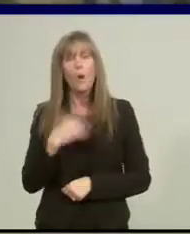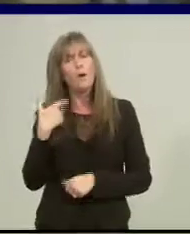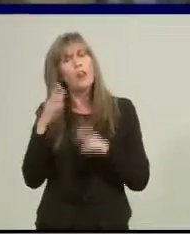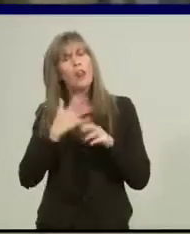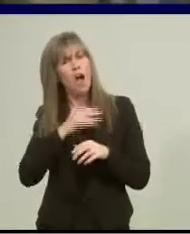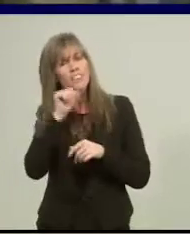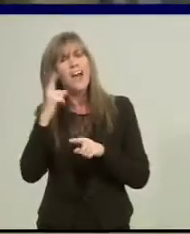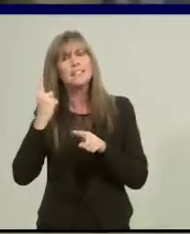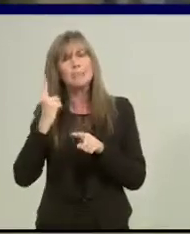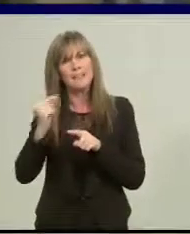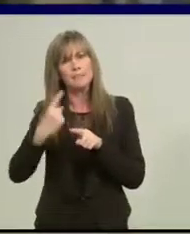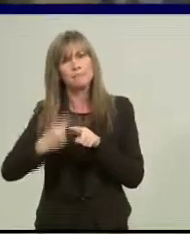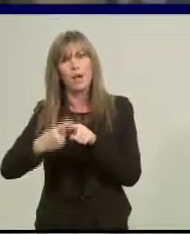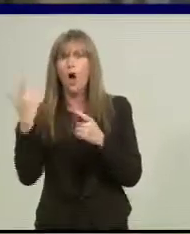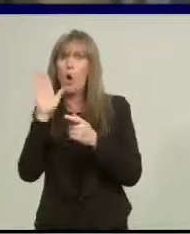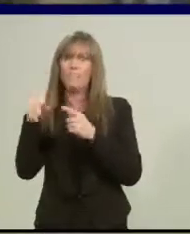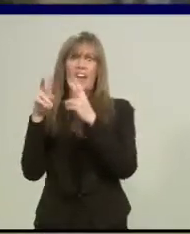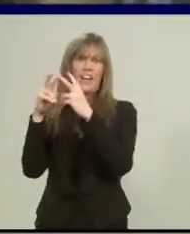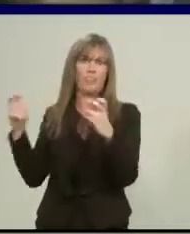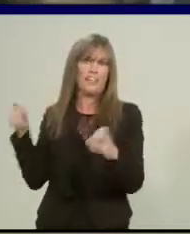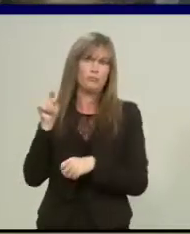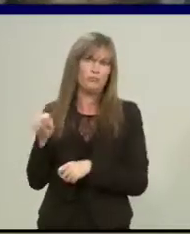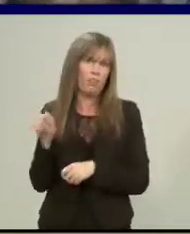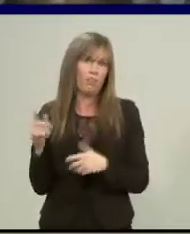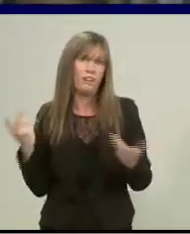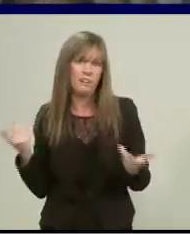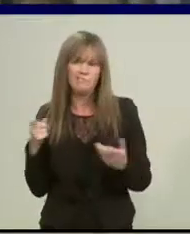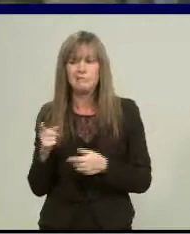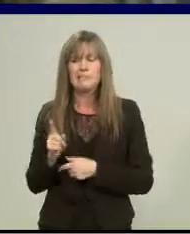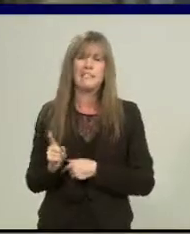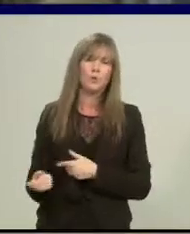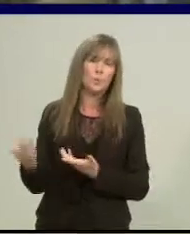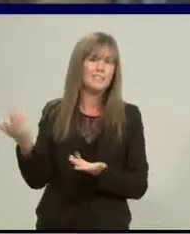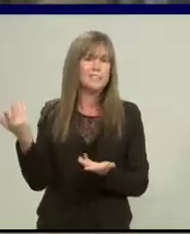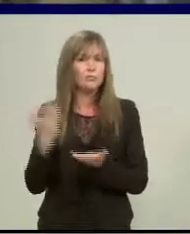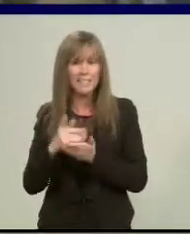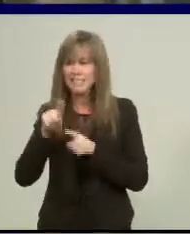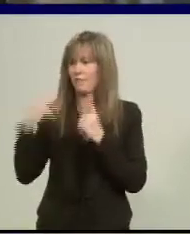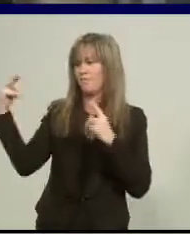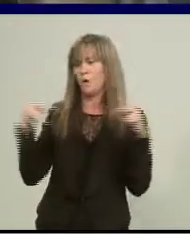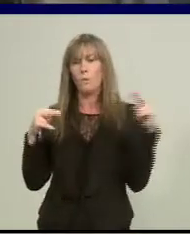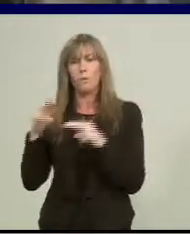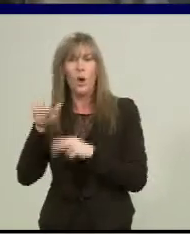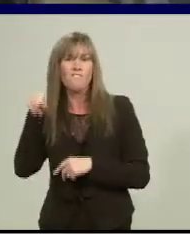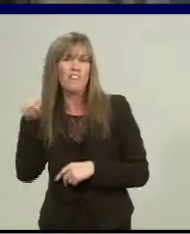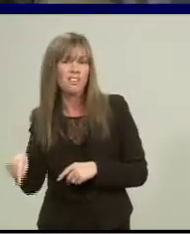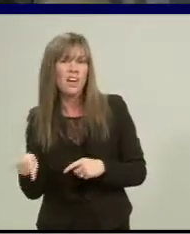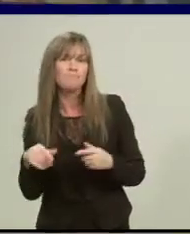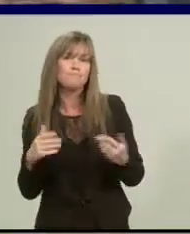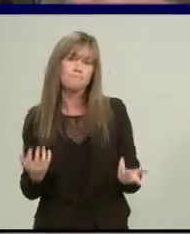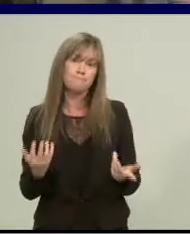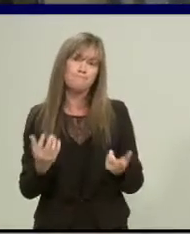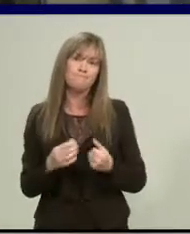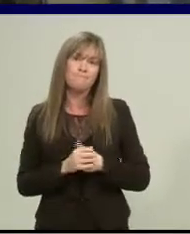I mean, this cathedral thing, is a bugbear. Everybody's got different opinions on that.